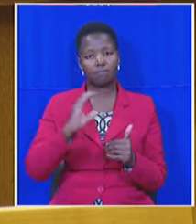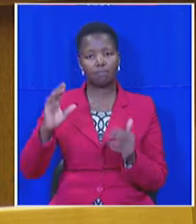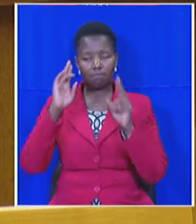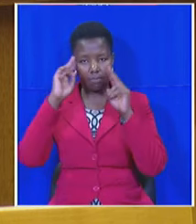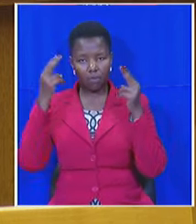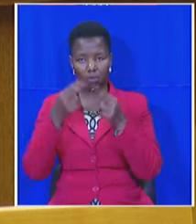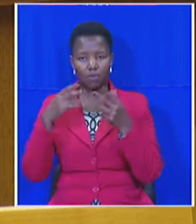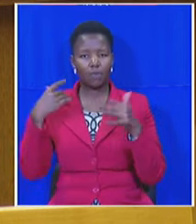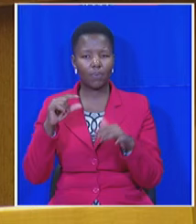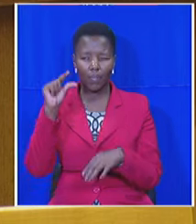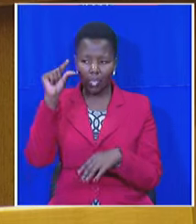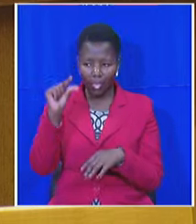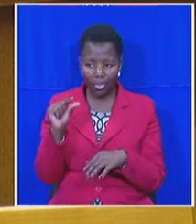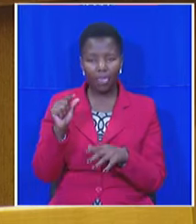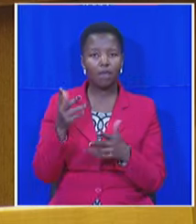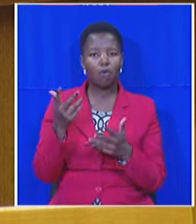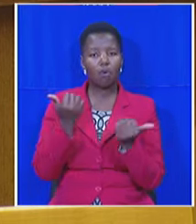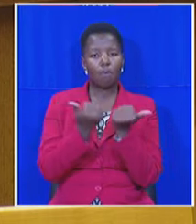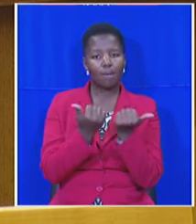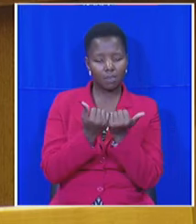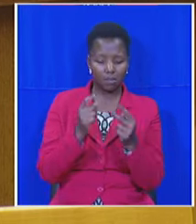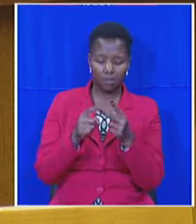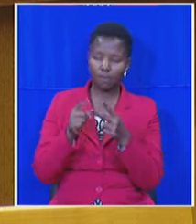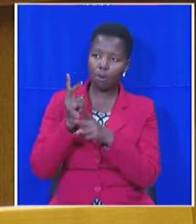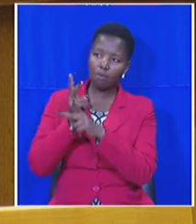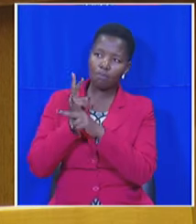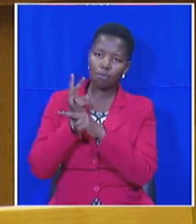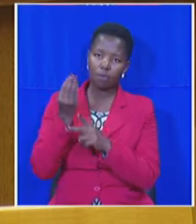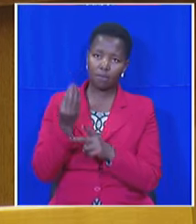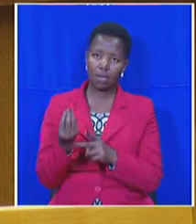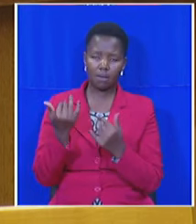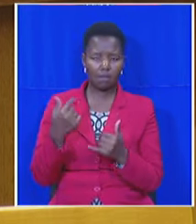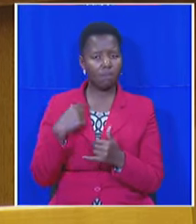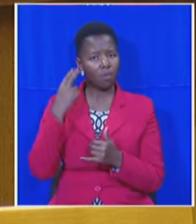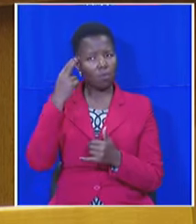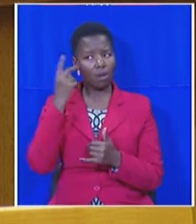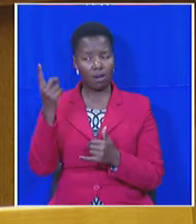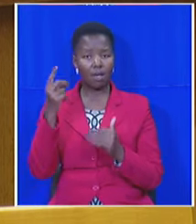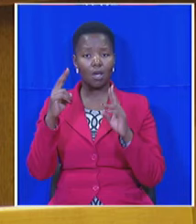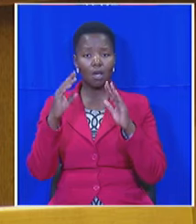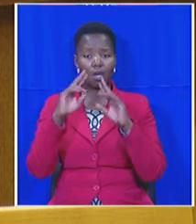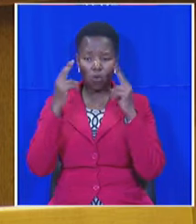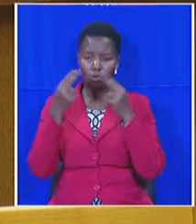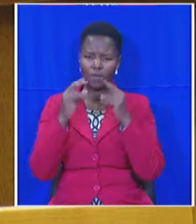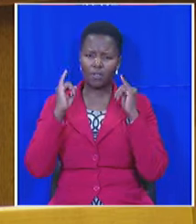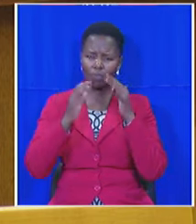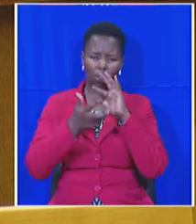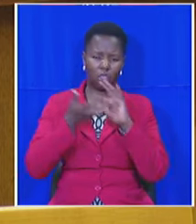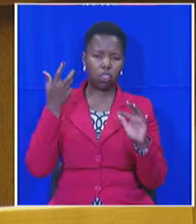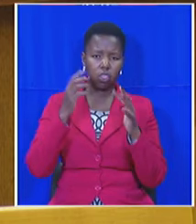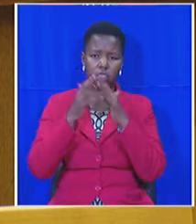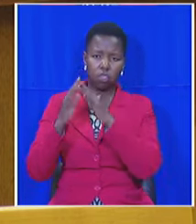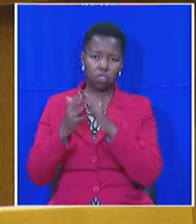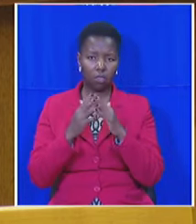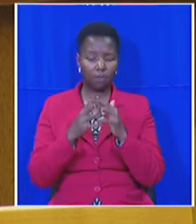is provided for student loans and bursaries. Is it any wonder that our universities are burning? We have tried to be constructive, and